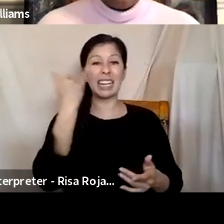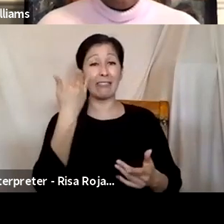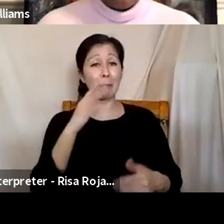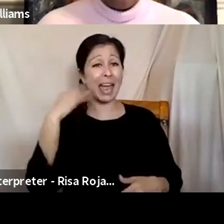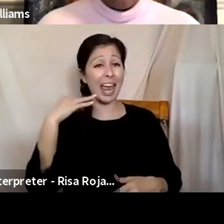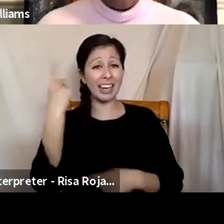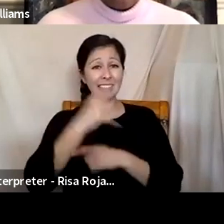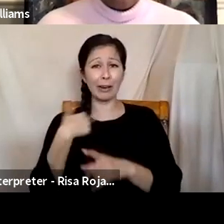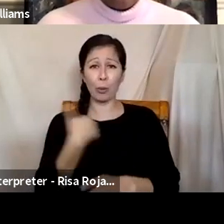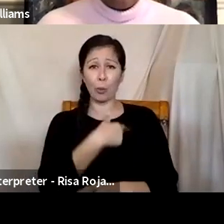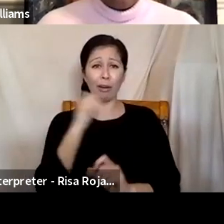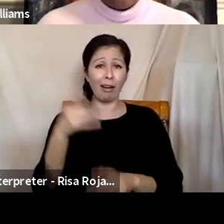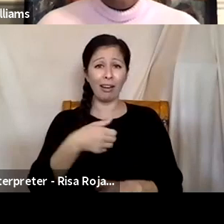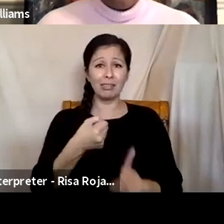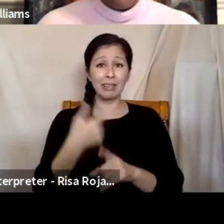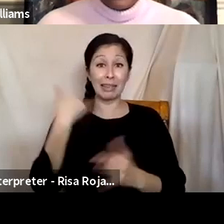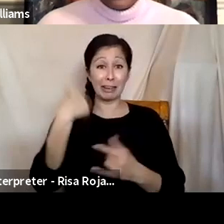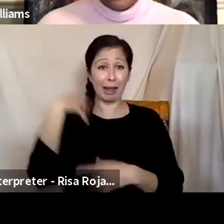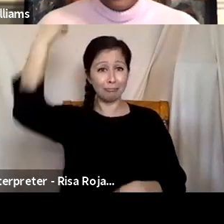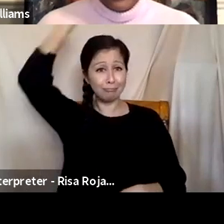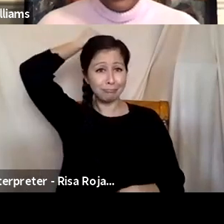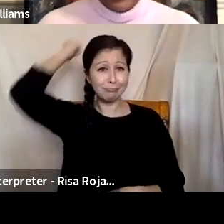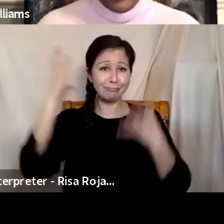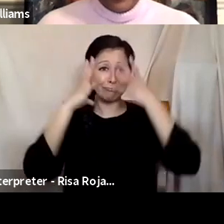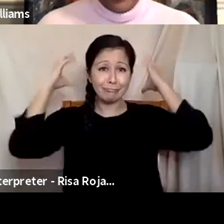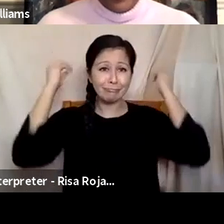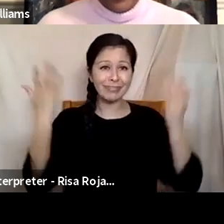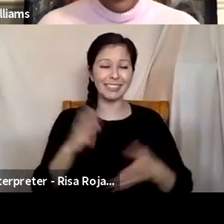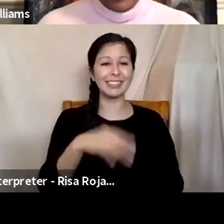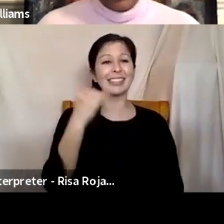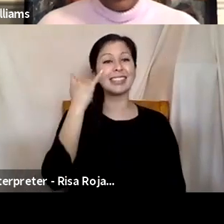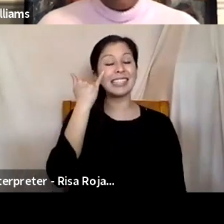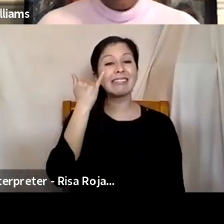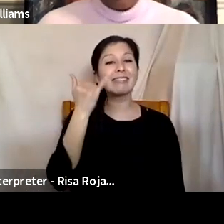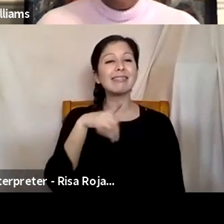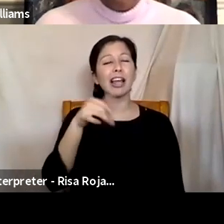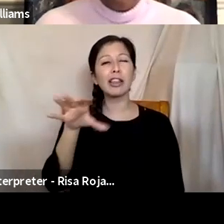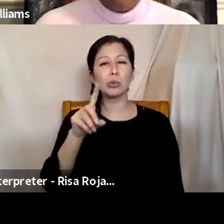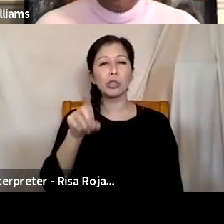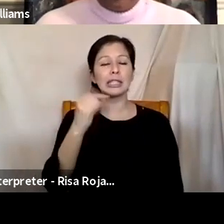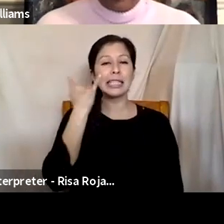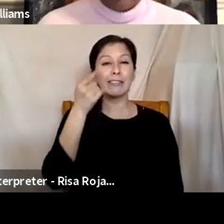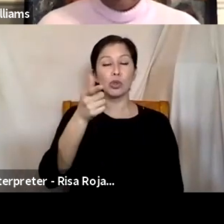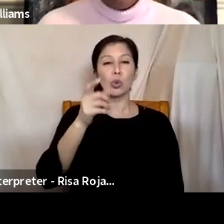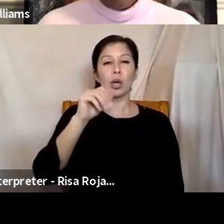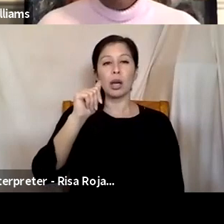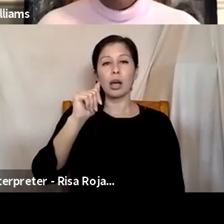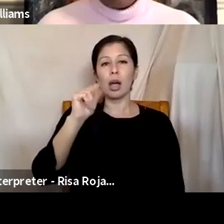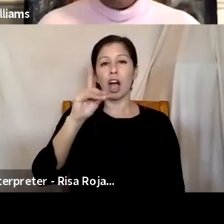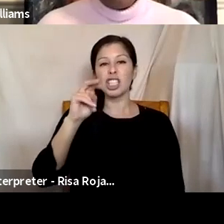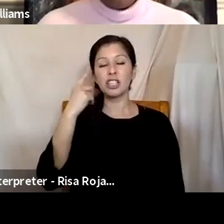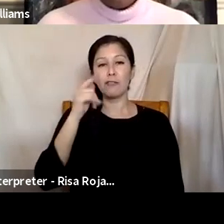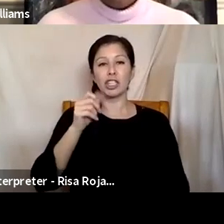day. We all have them. I'm pulled back. If you're auditioning a scene that